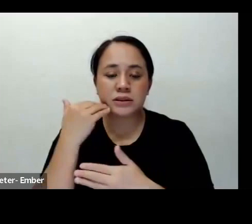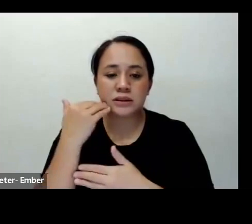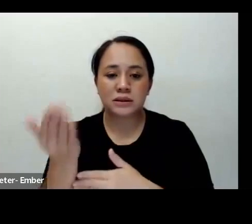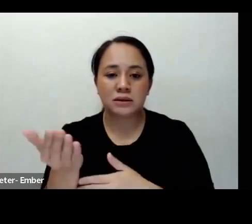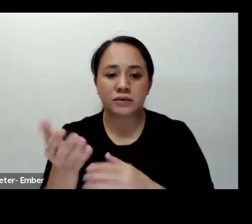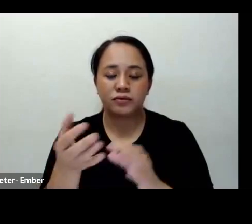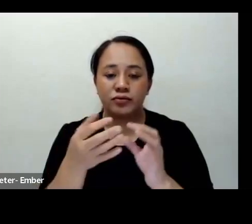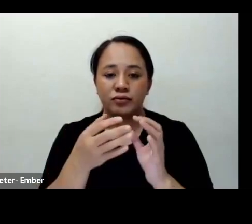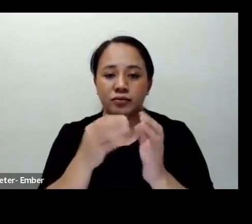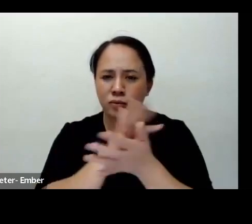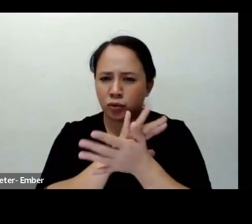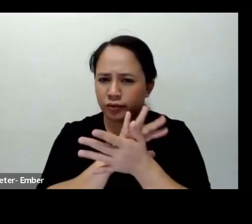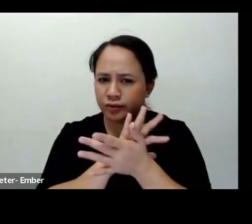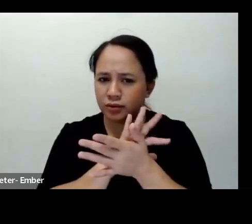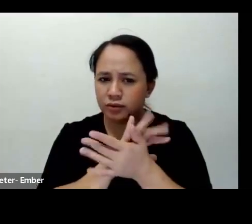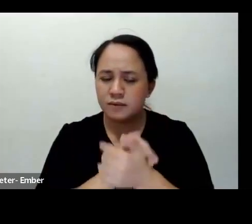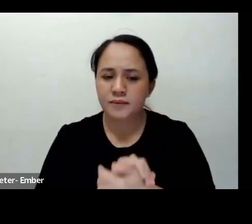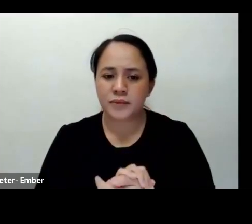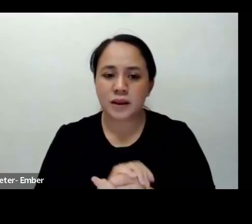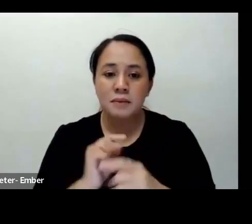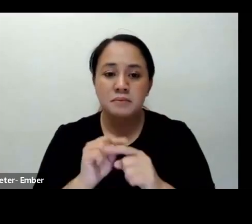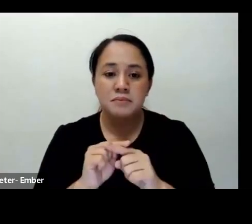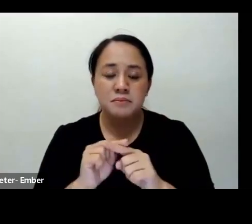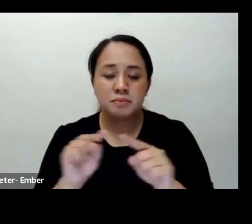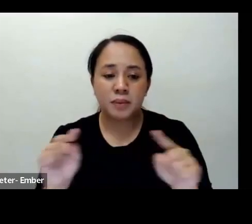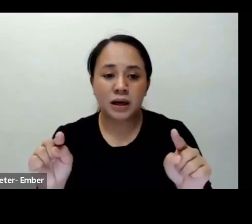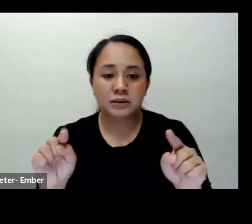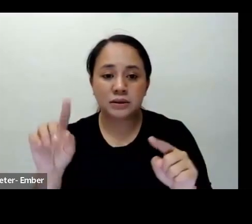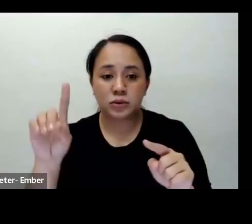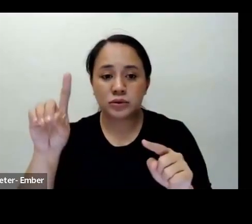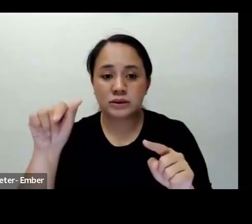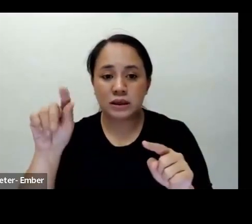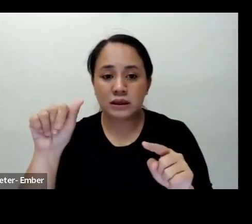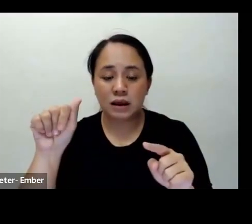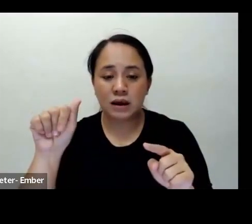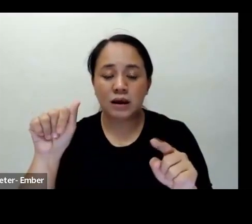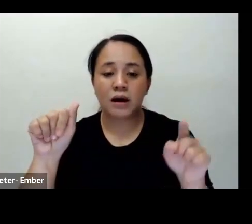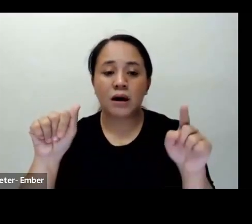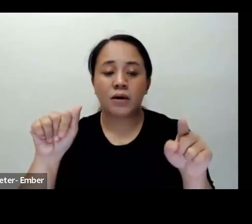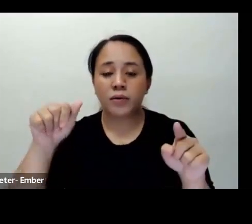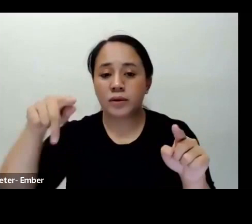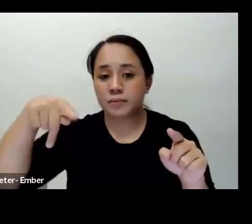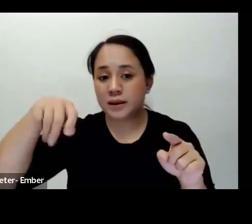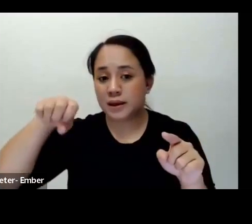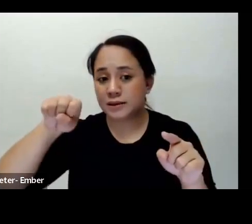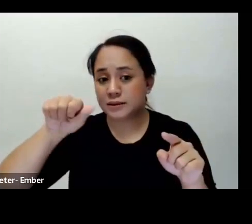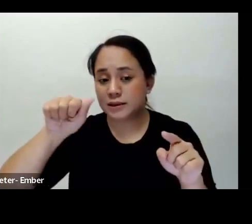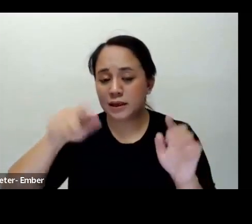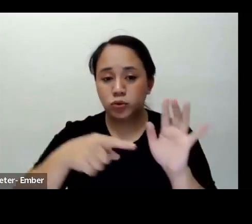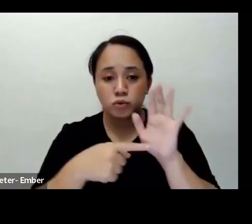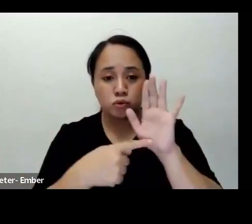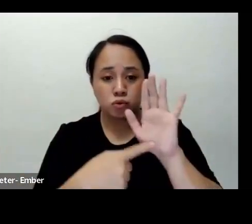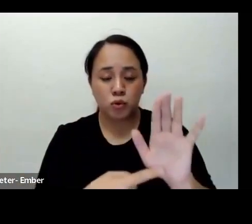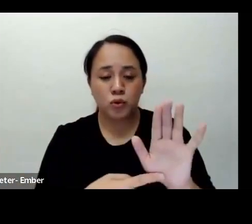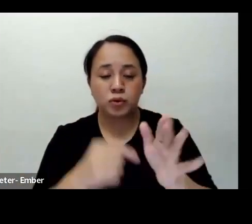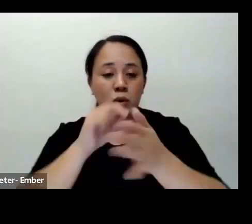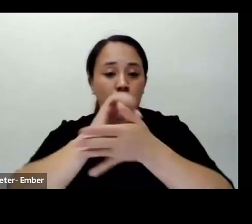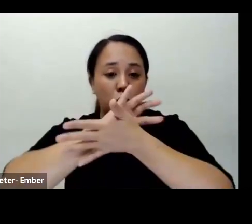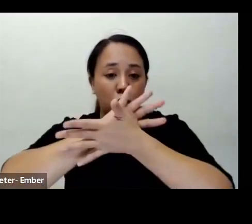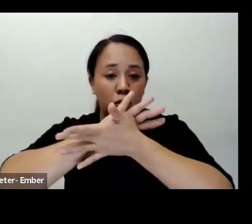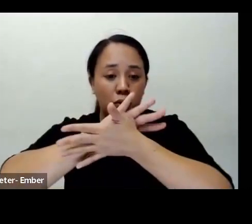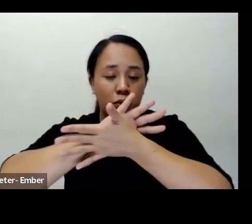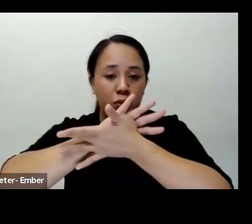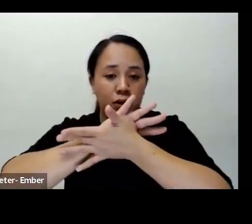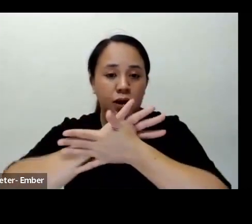COVID. But the data from PSA will show that COVID